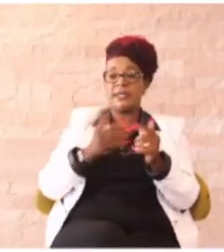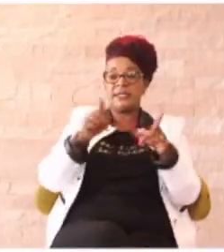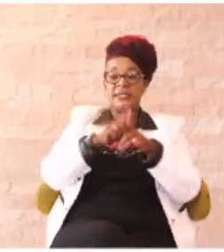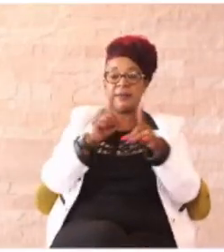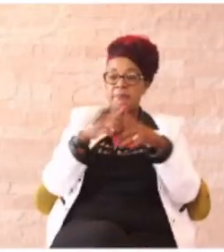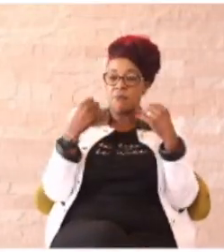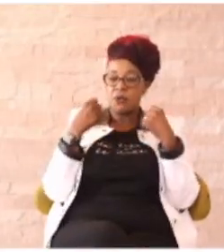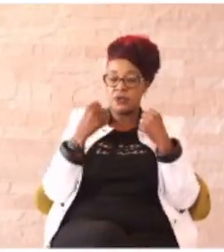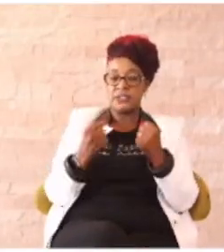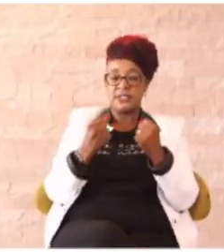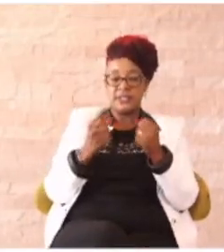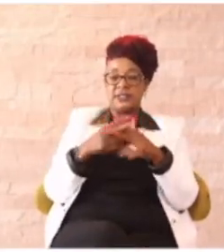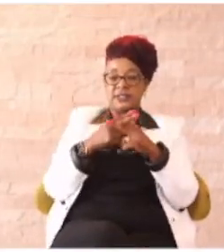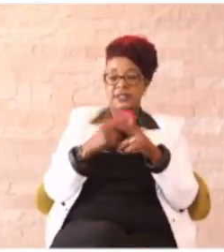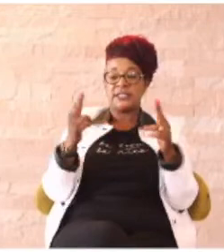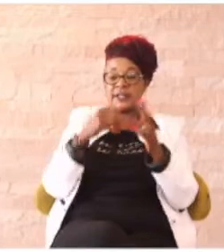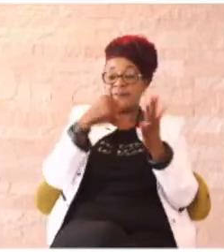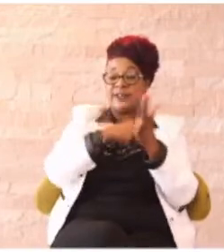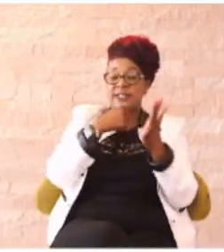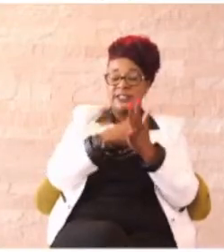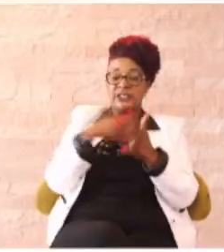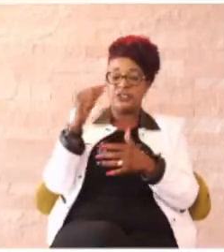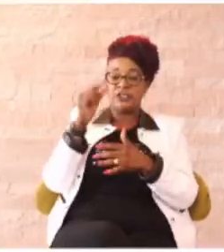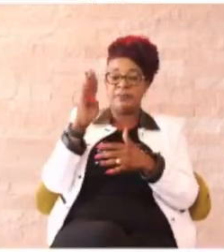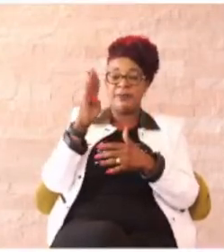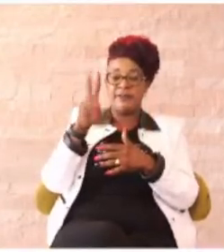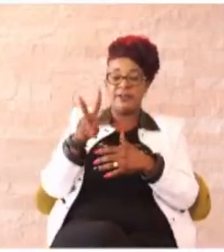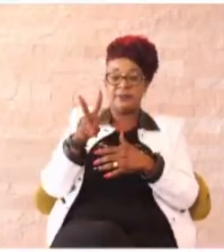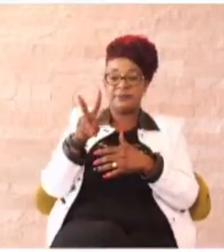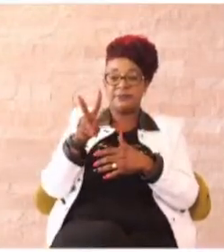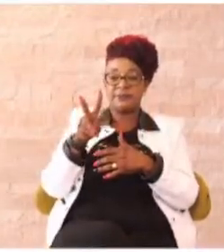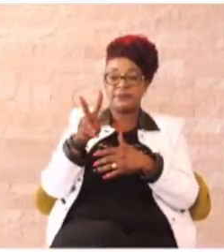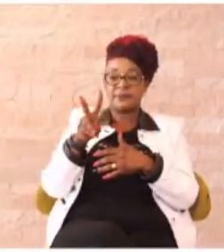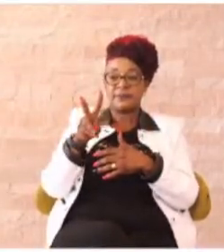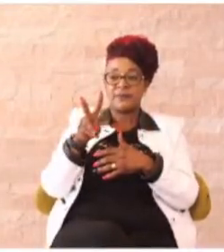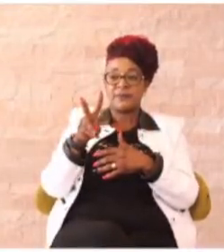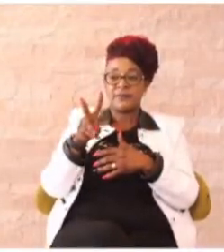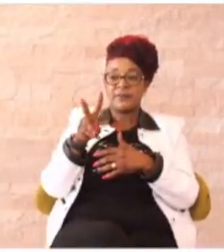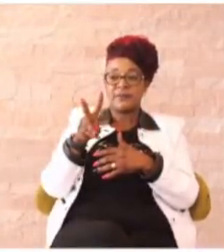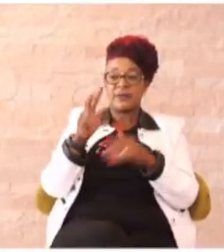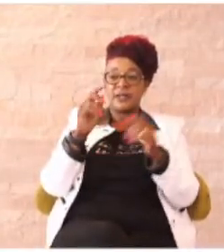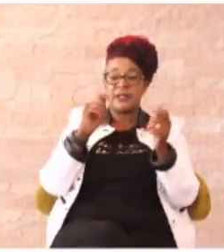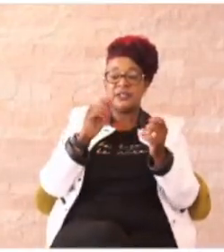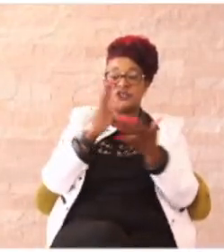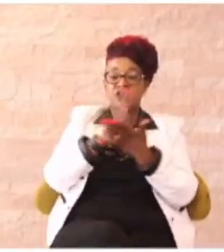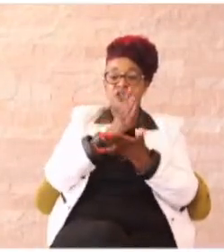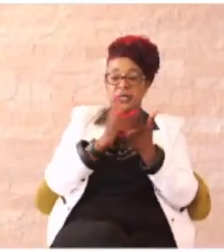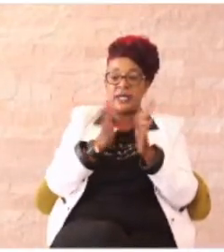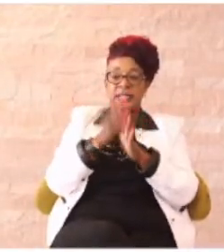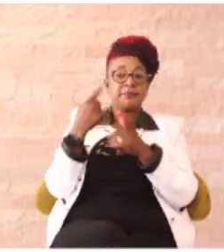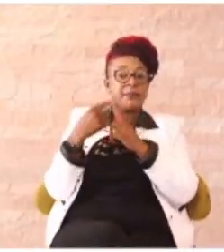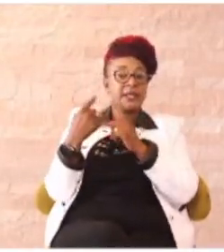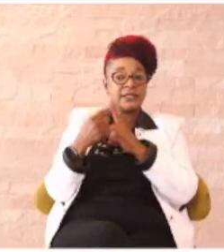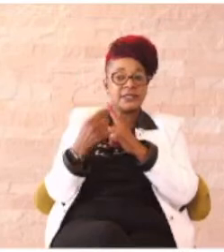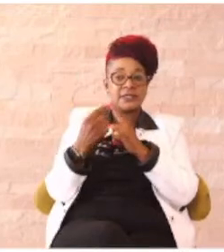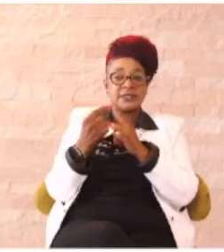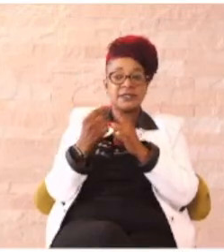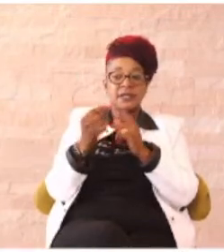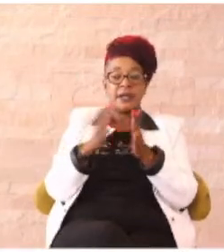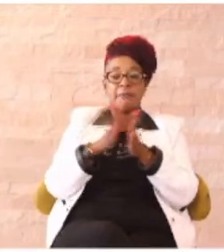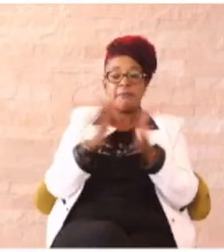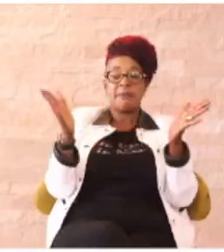start fighting against the GBV case. They shared their experience at different public